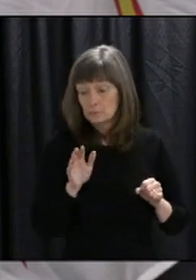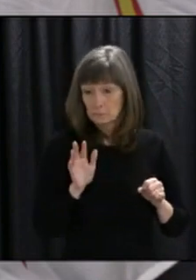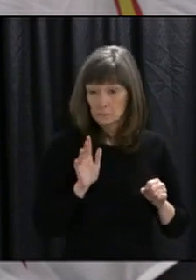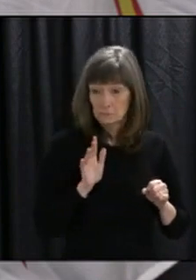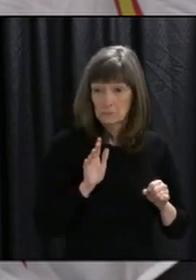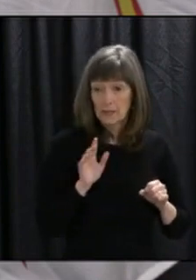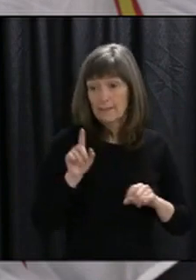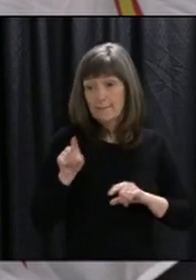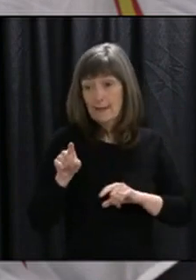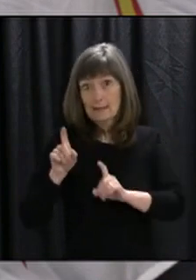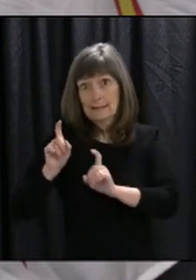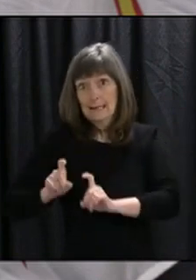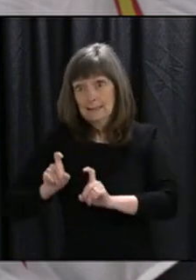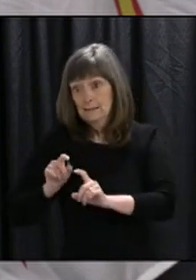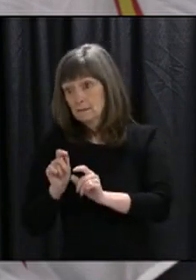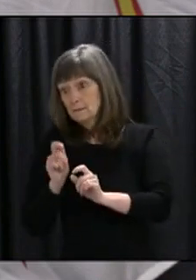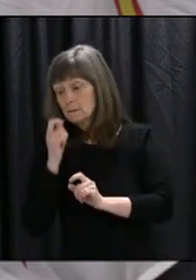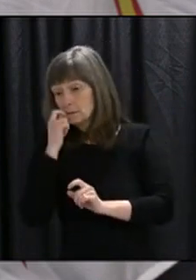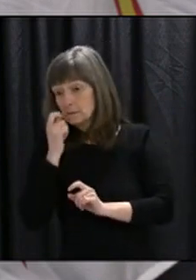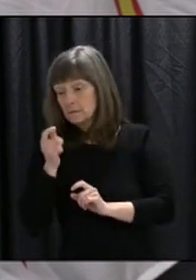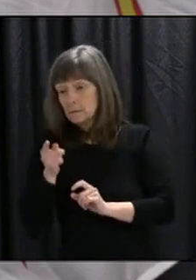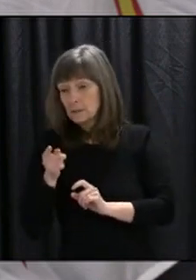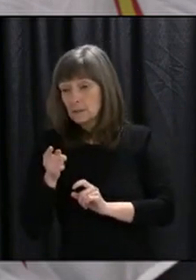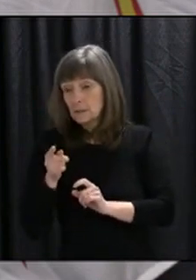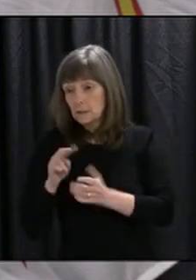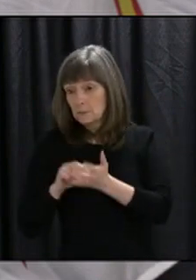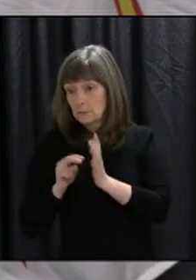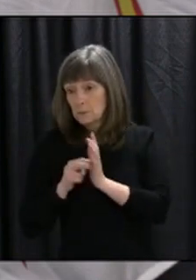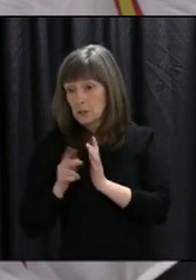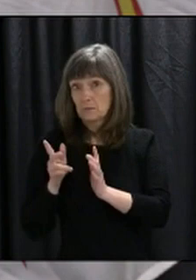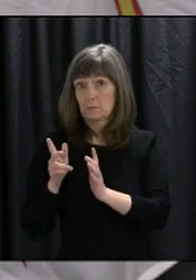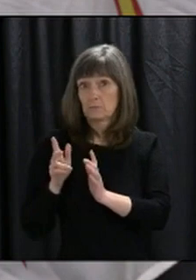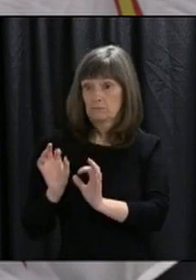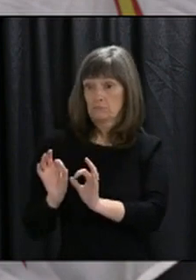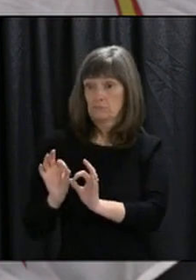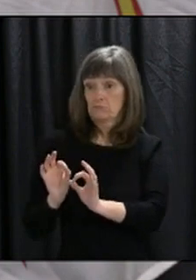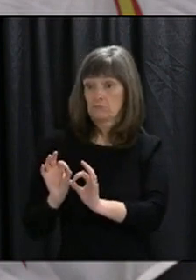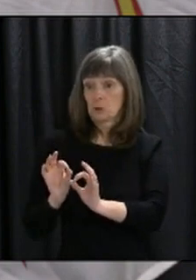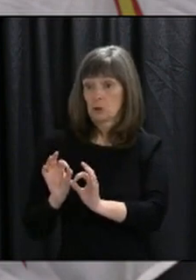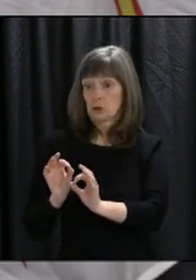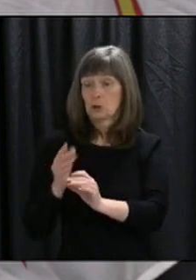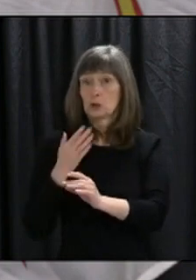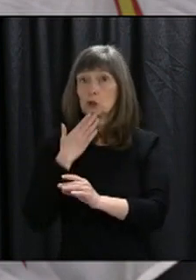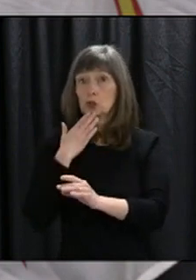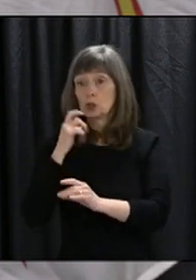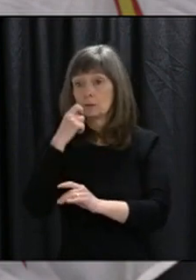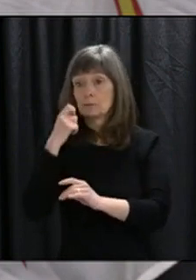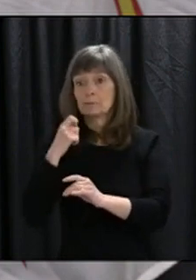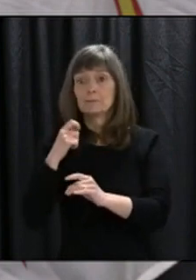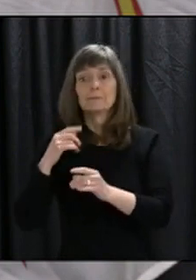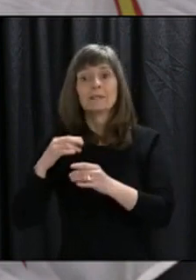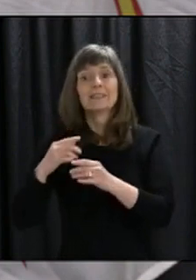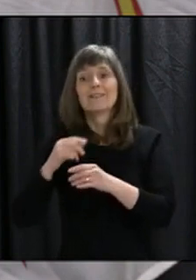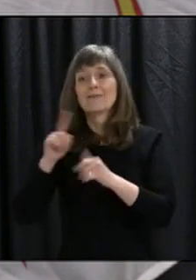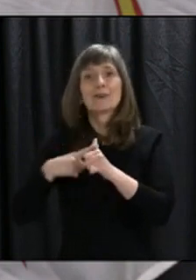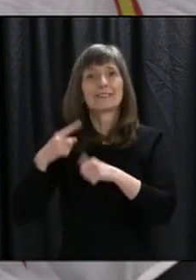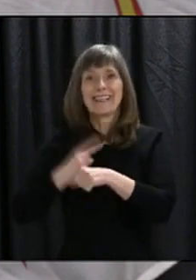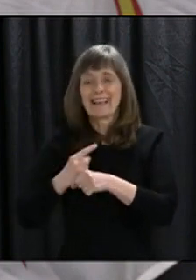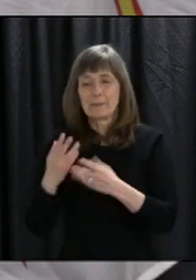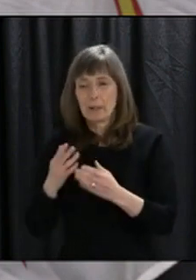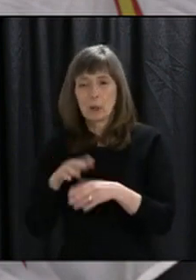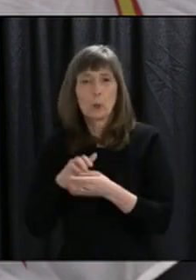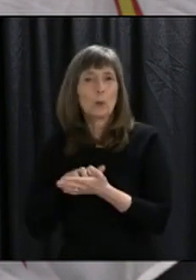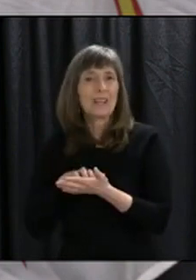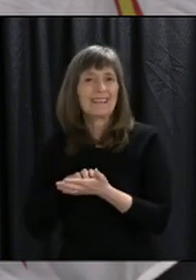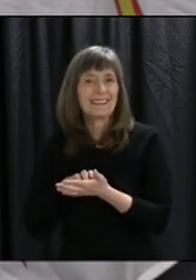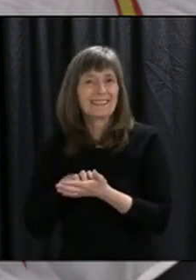in time when they can, when we're going to recover an adequate amount of virus to be able to have a positive test. All of that